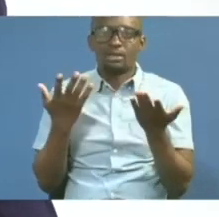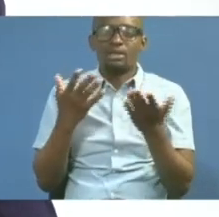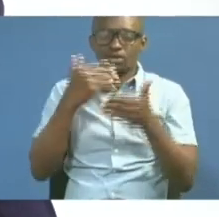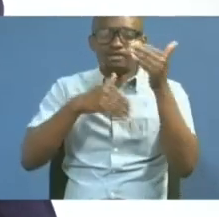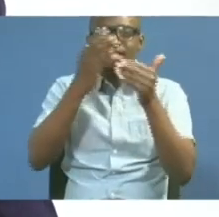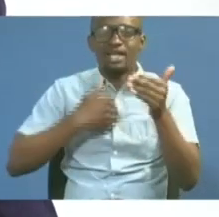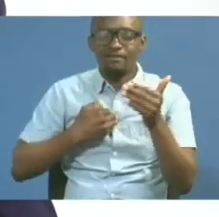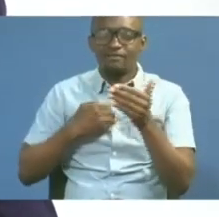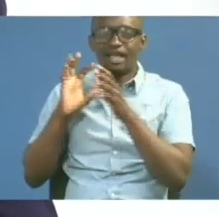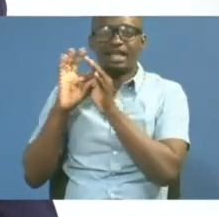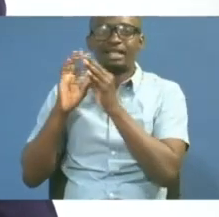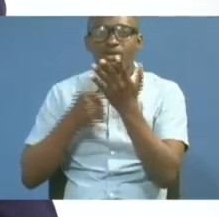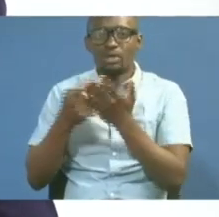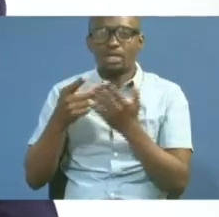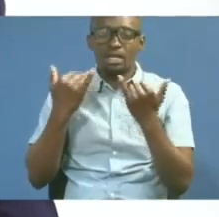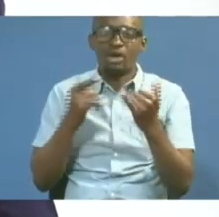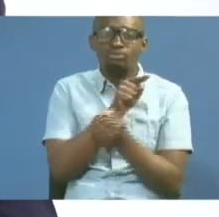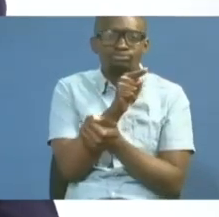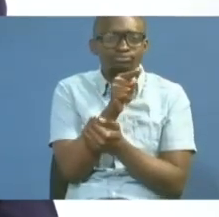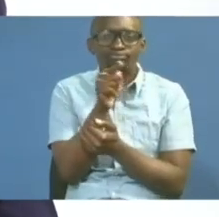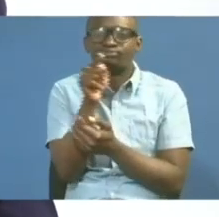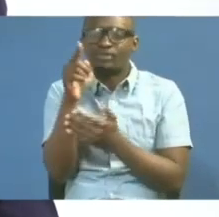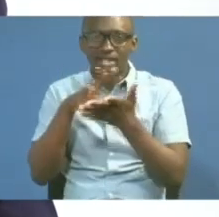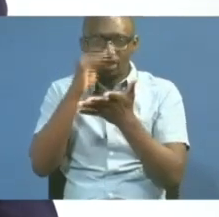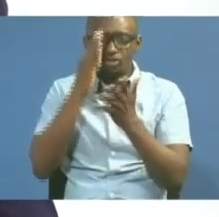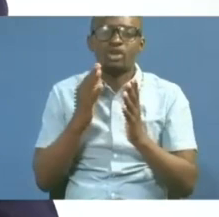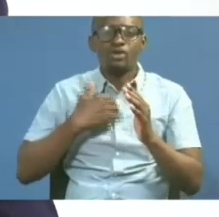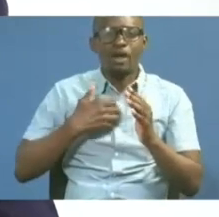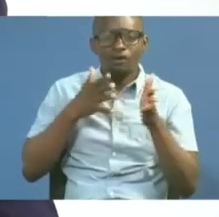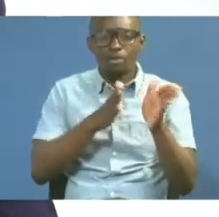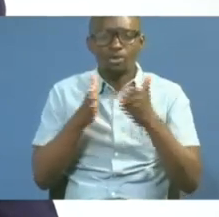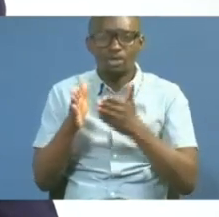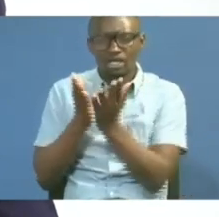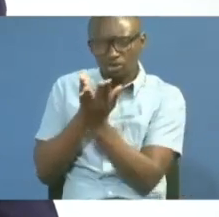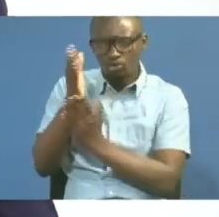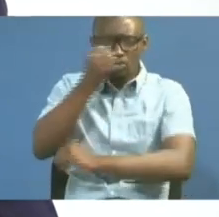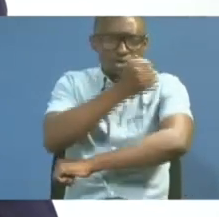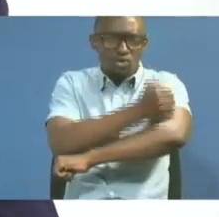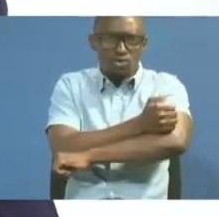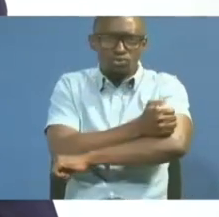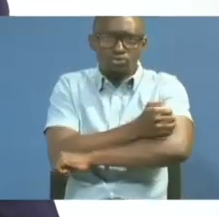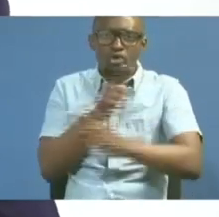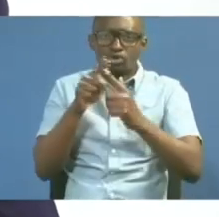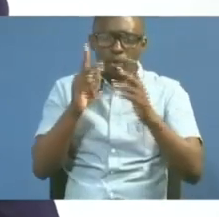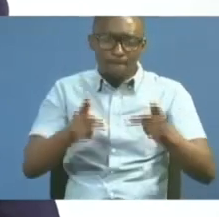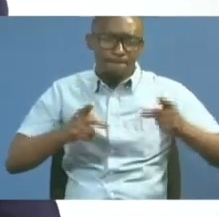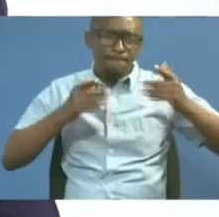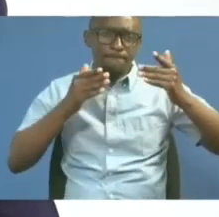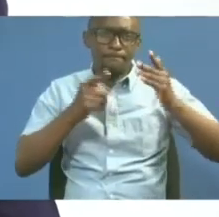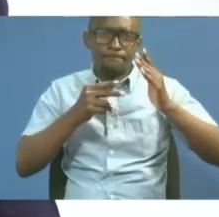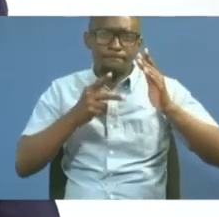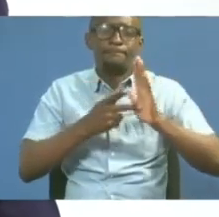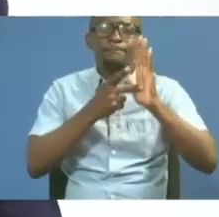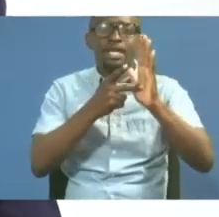we refer to as the culture week, and the students, you as a student, you are given opportunities through the school to be able